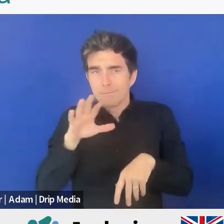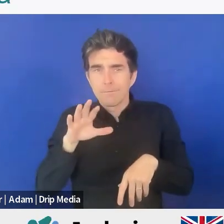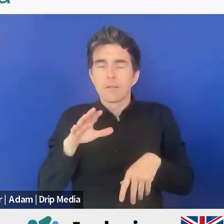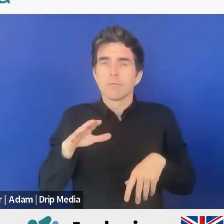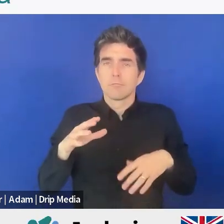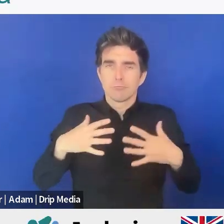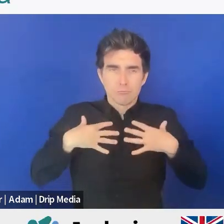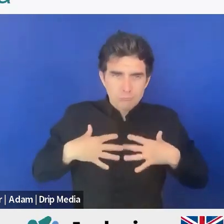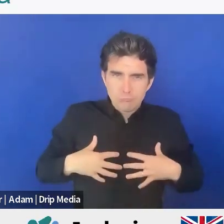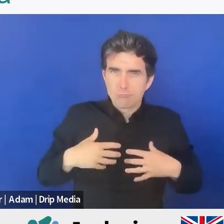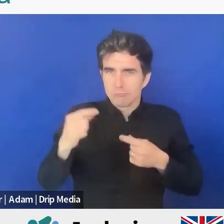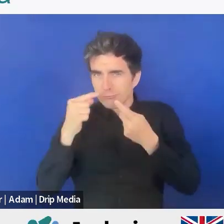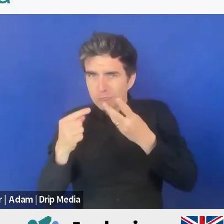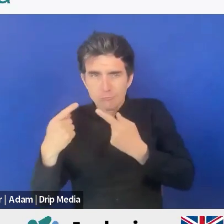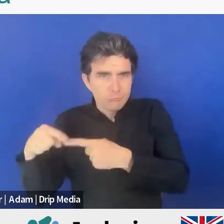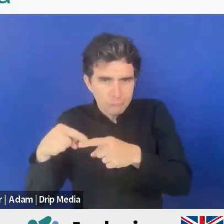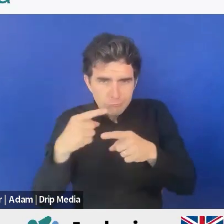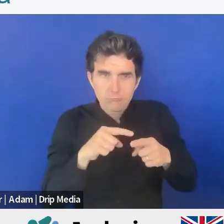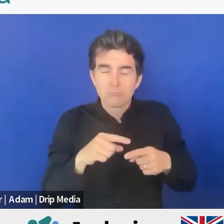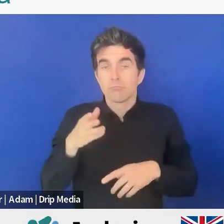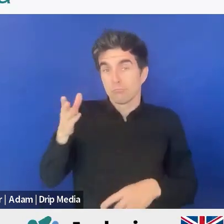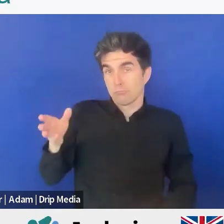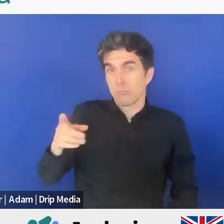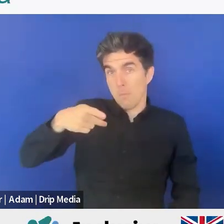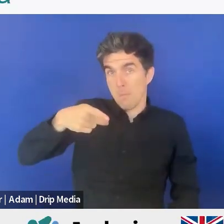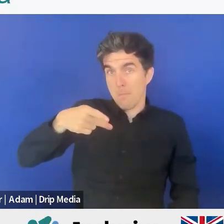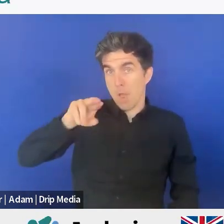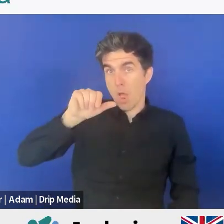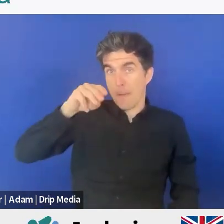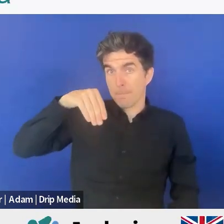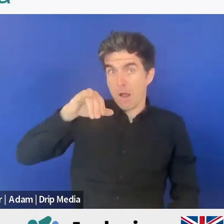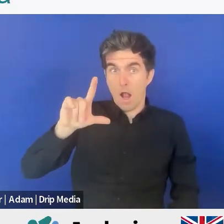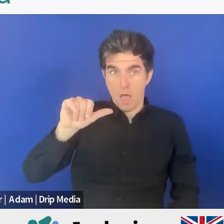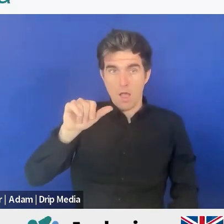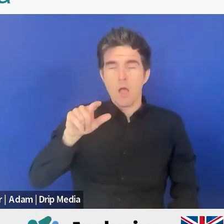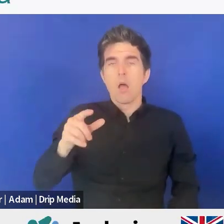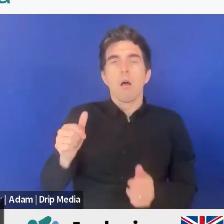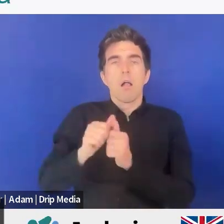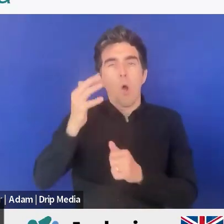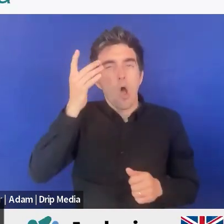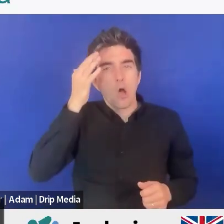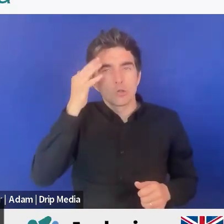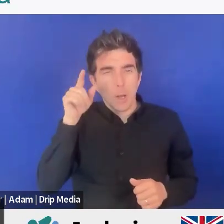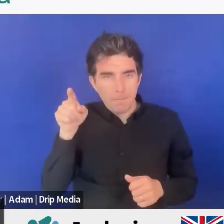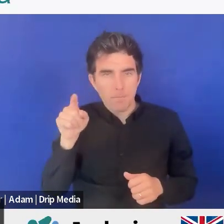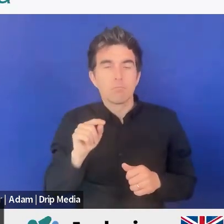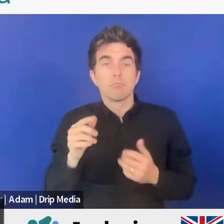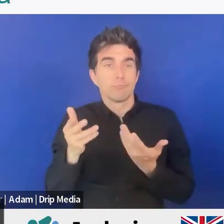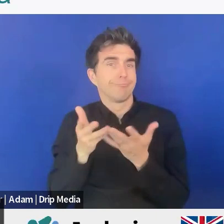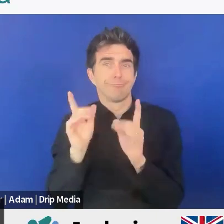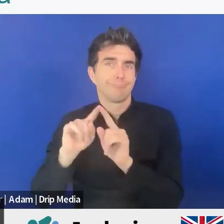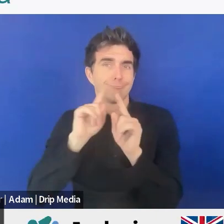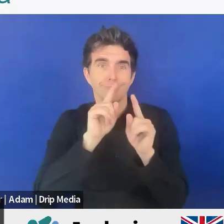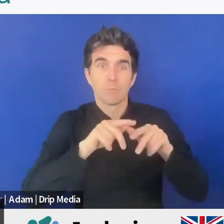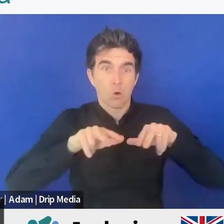across these what wider networks and organisations, you know, can itself put some challenges. We do, the UK does